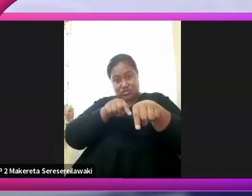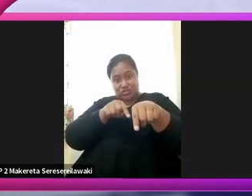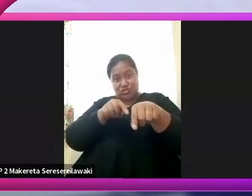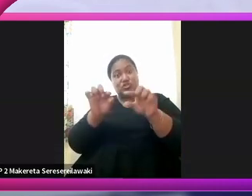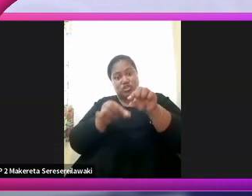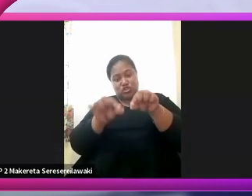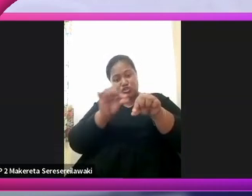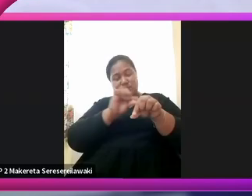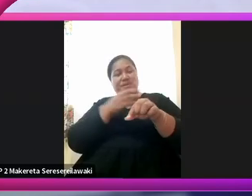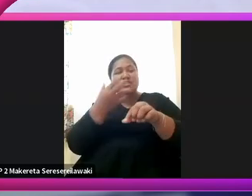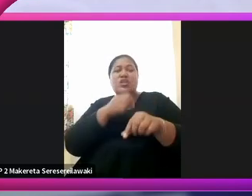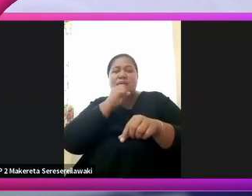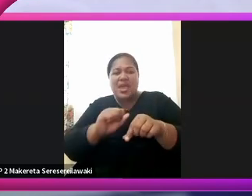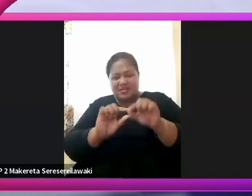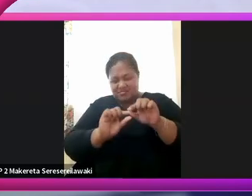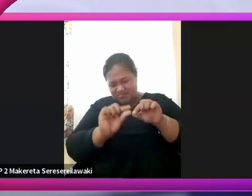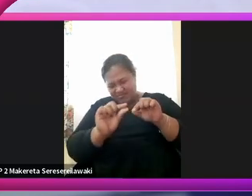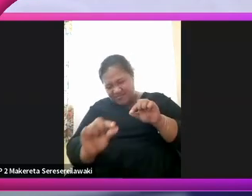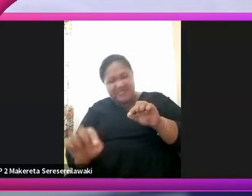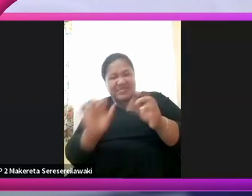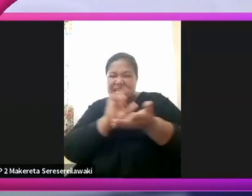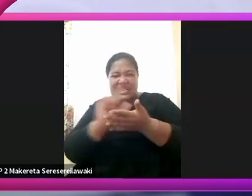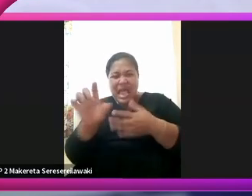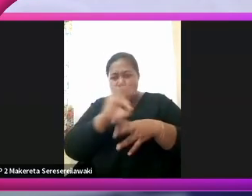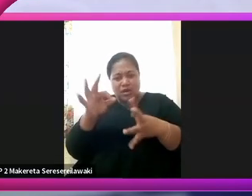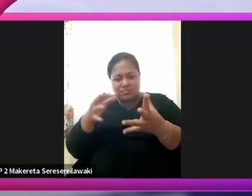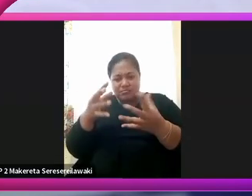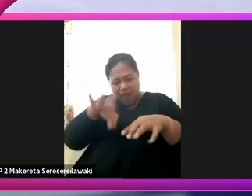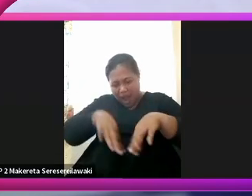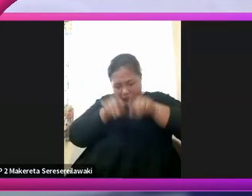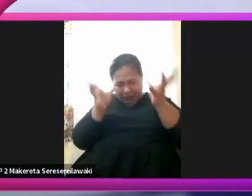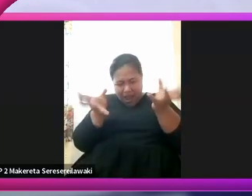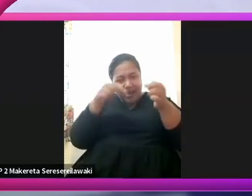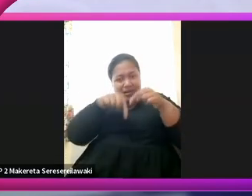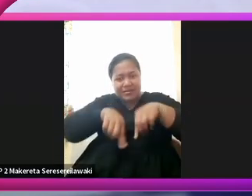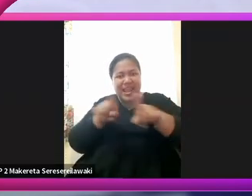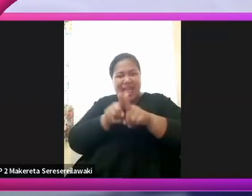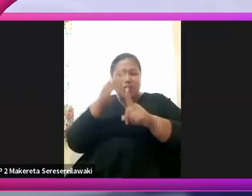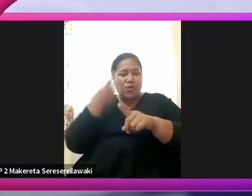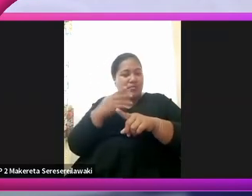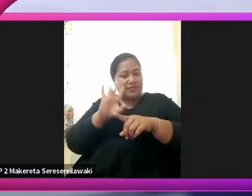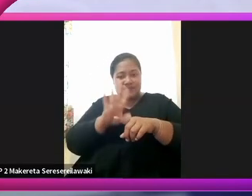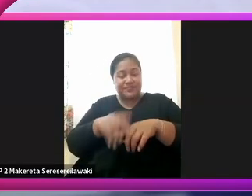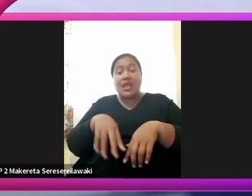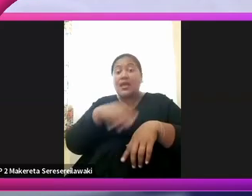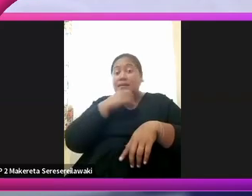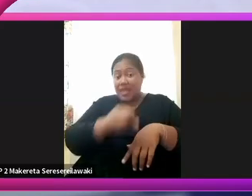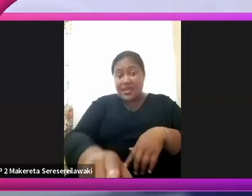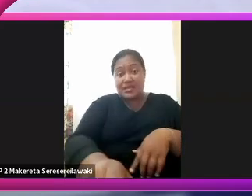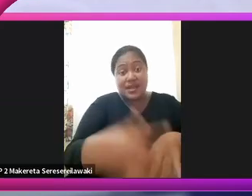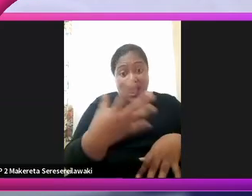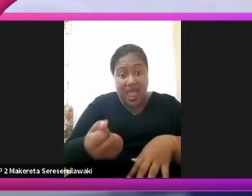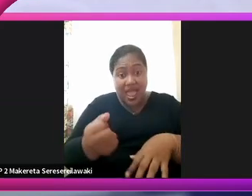very clear, it's not complicated system, just like a woman. As like a woman, the men trigger hormone also from the base